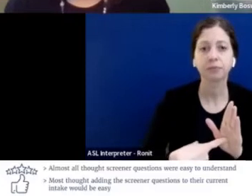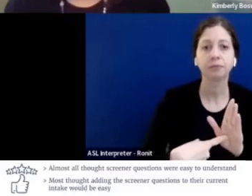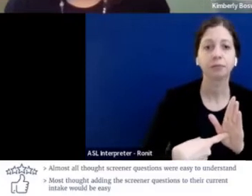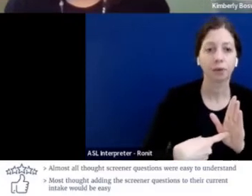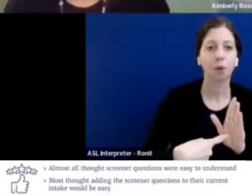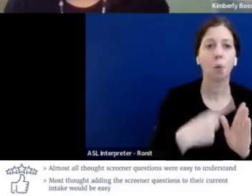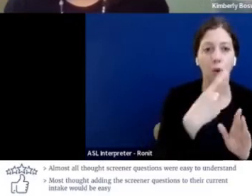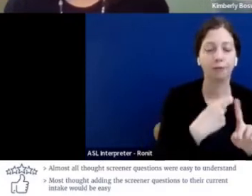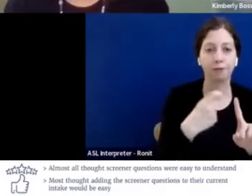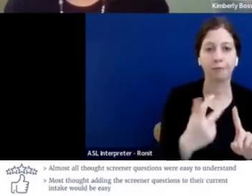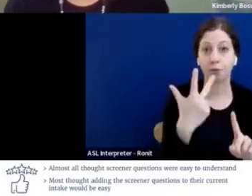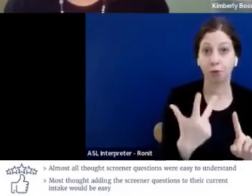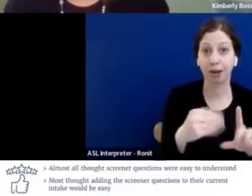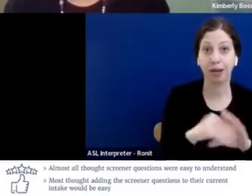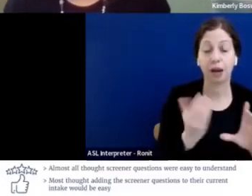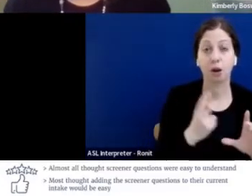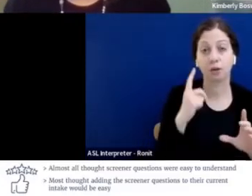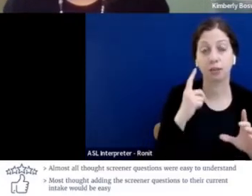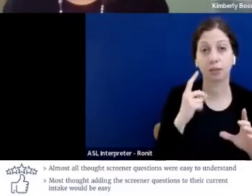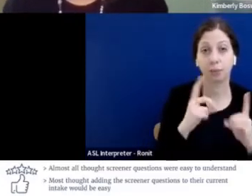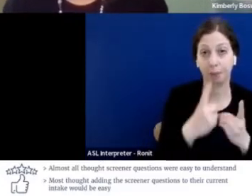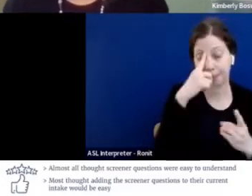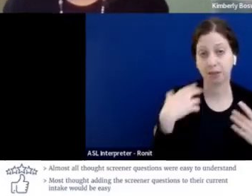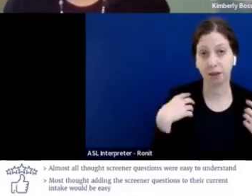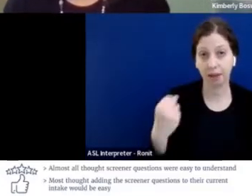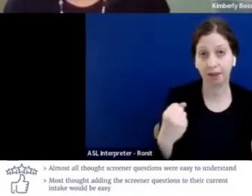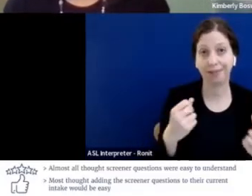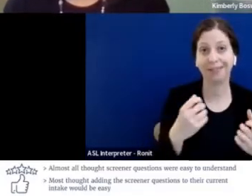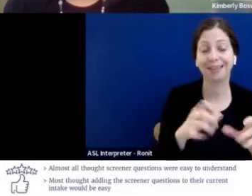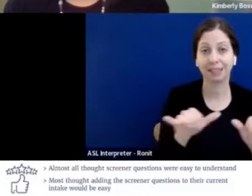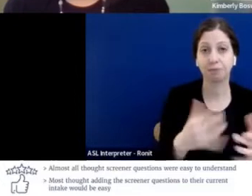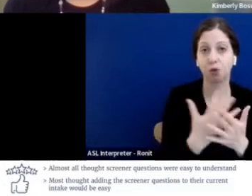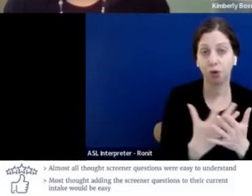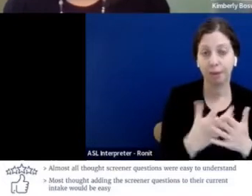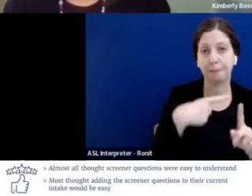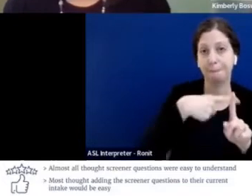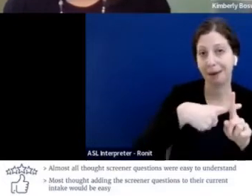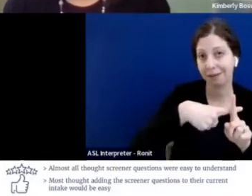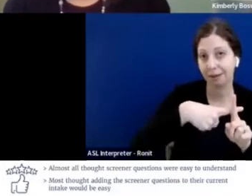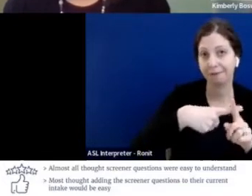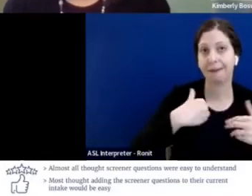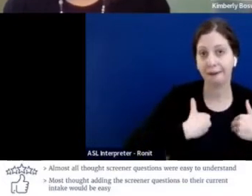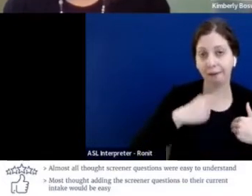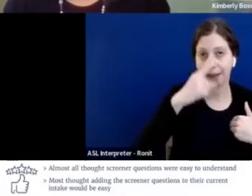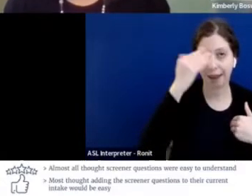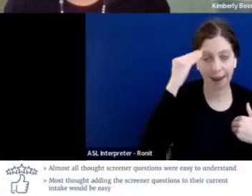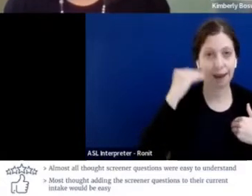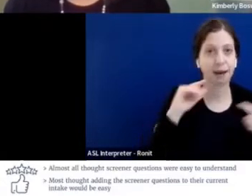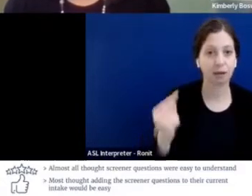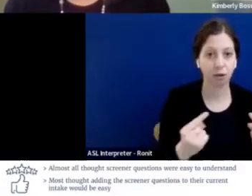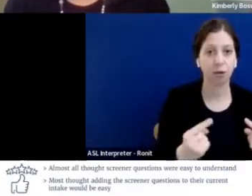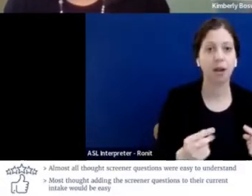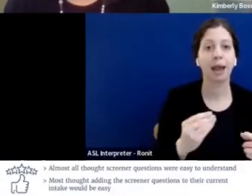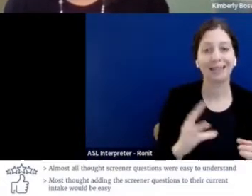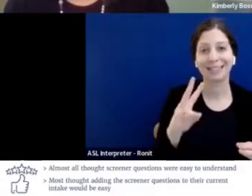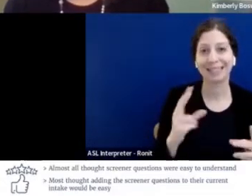3 in our Department of Mental Health system screened positive for a head injury and were 6 times more likely to